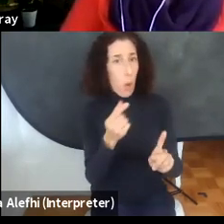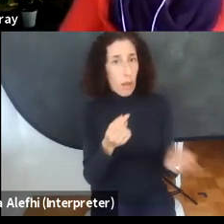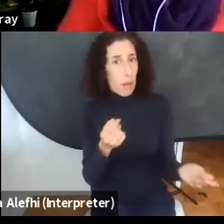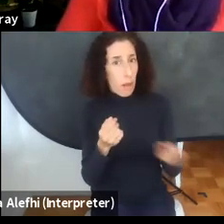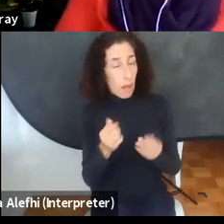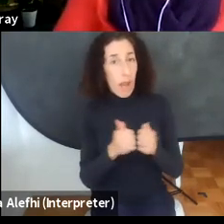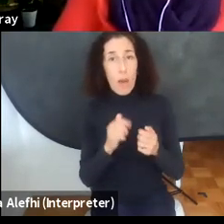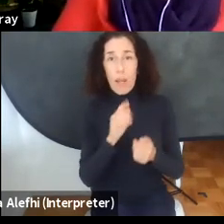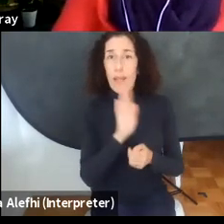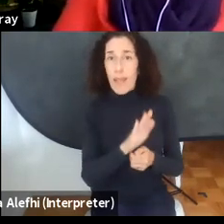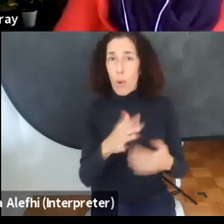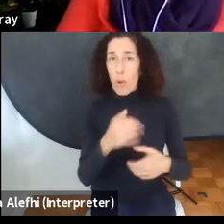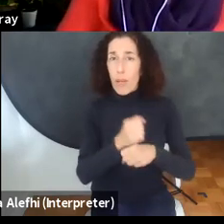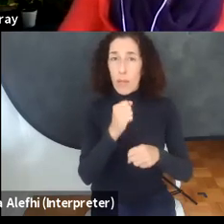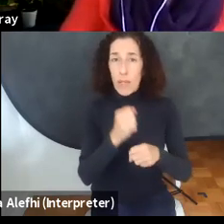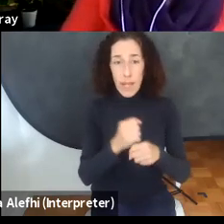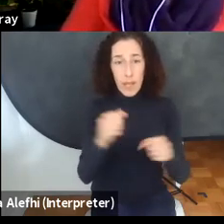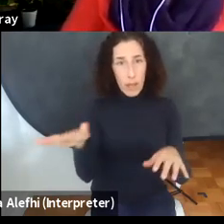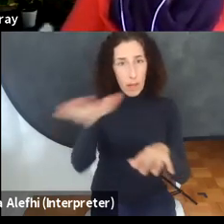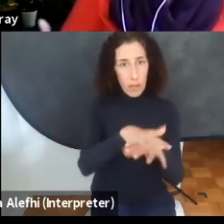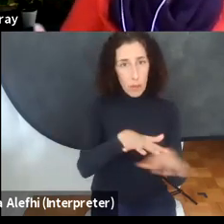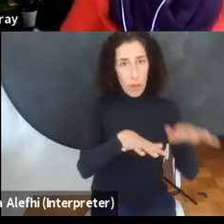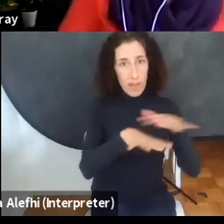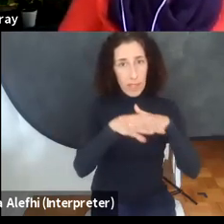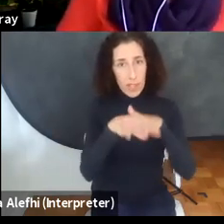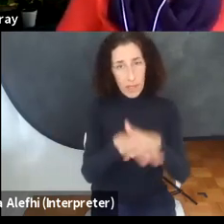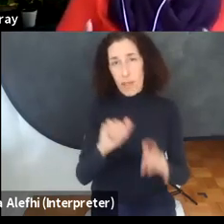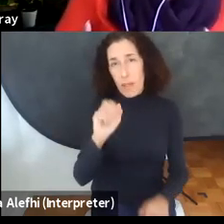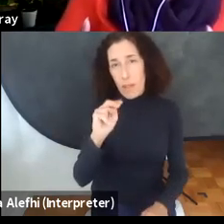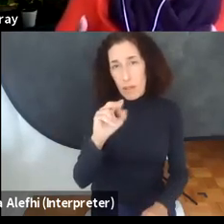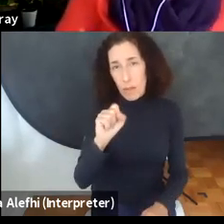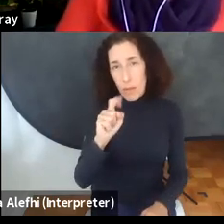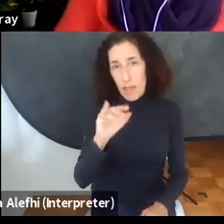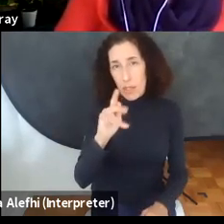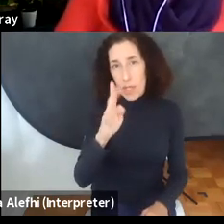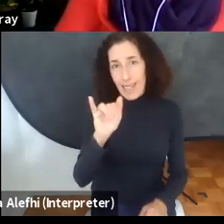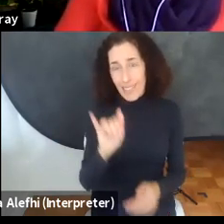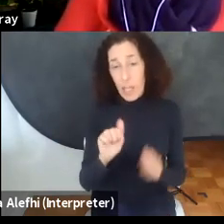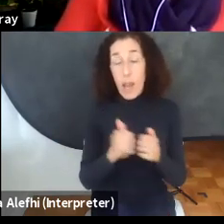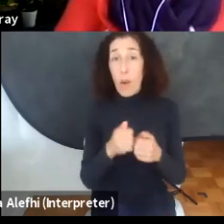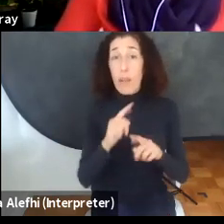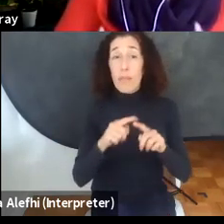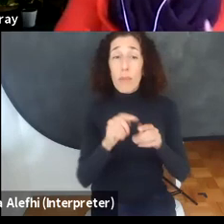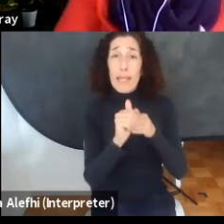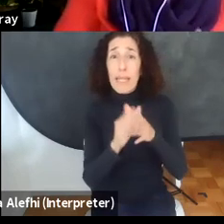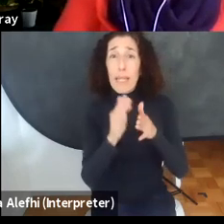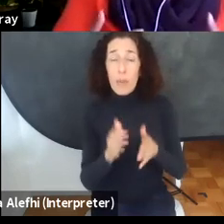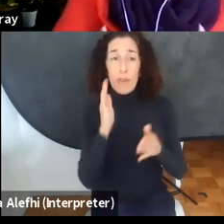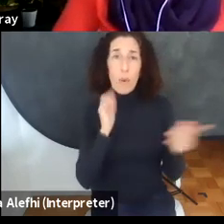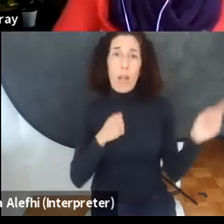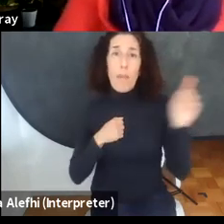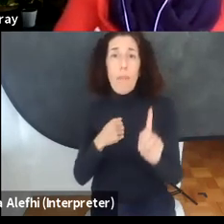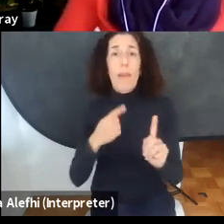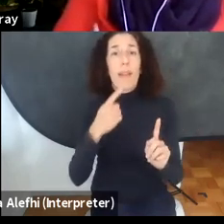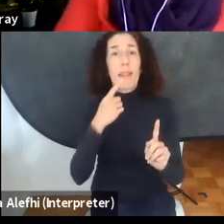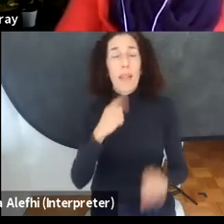the underlying framework of intersectionality. So leaders in the movement intentionally getting up and saying that we are not just fighting for